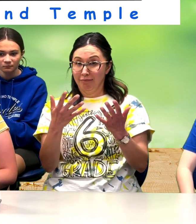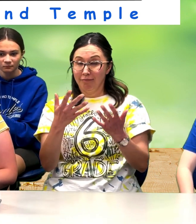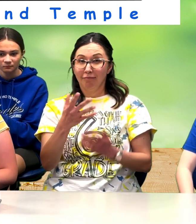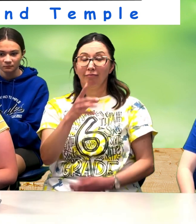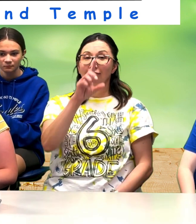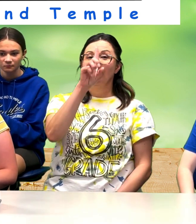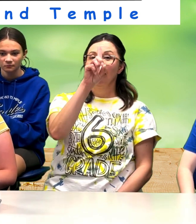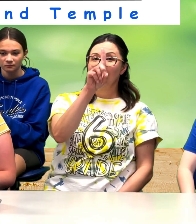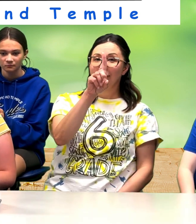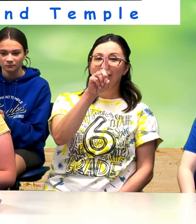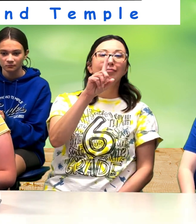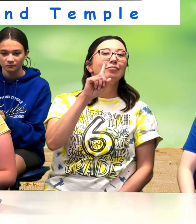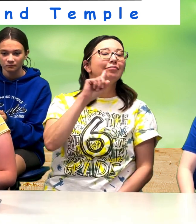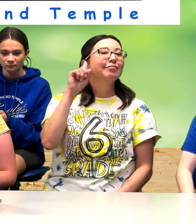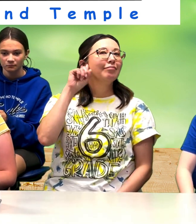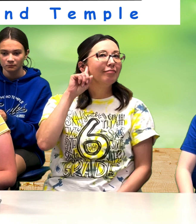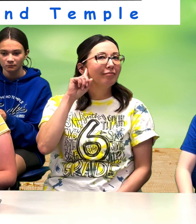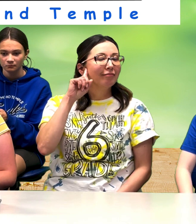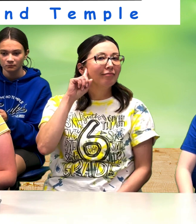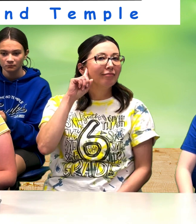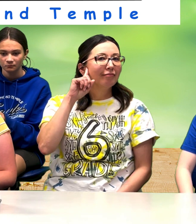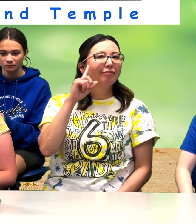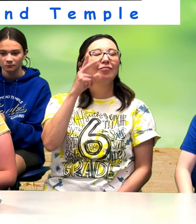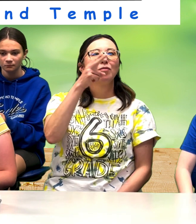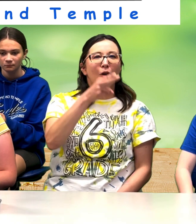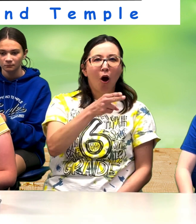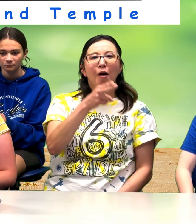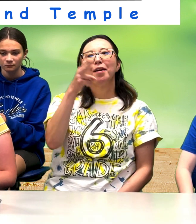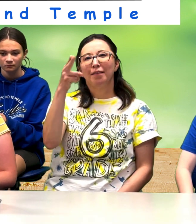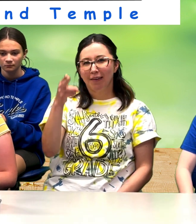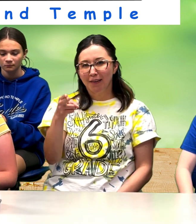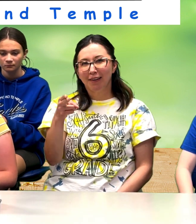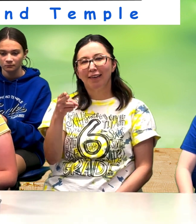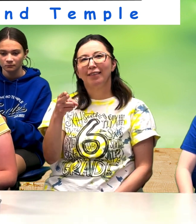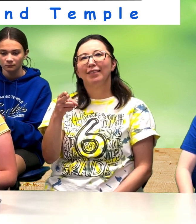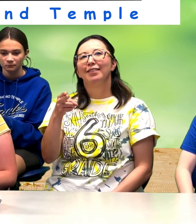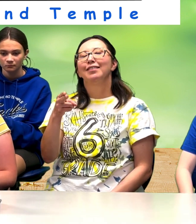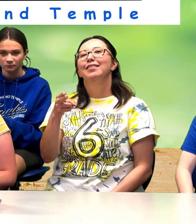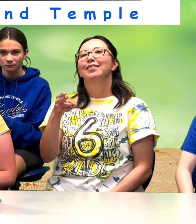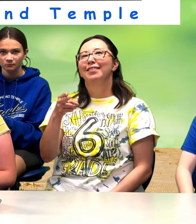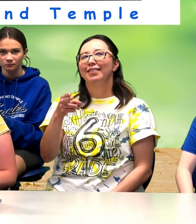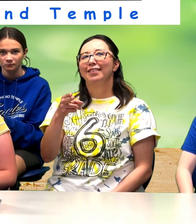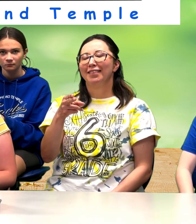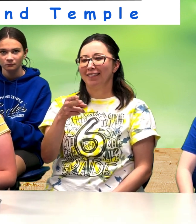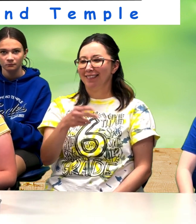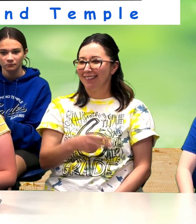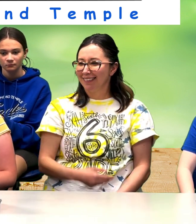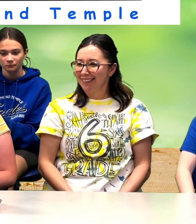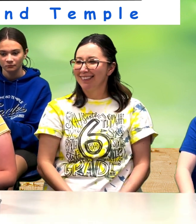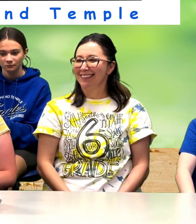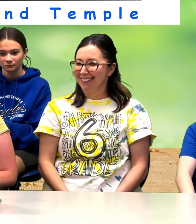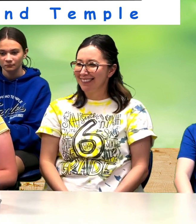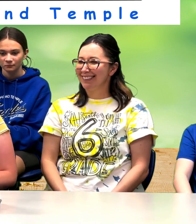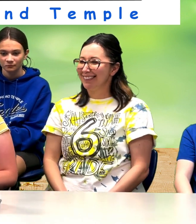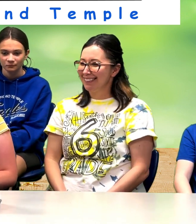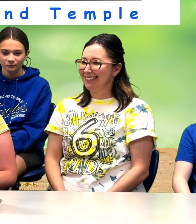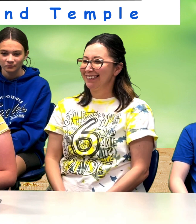DHH stands for, D is for deaf, H and H are hard of hearing.